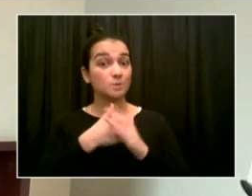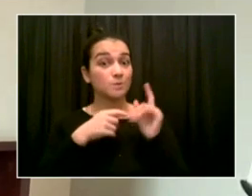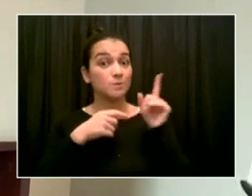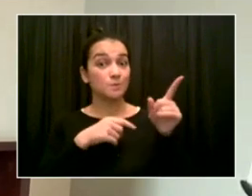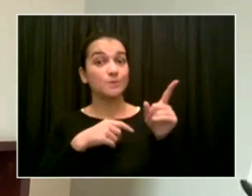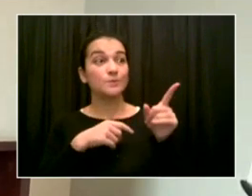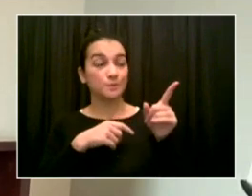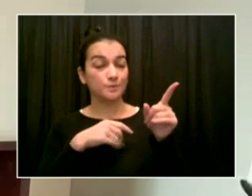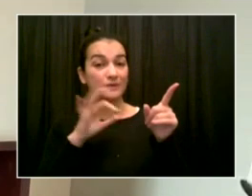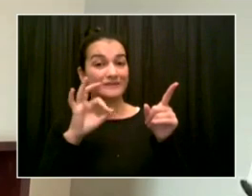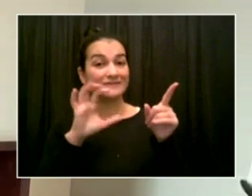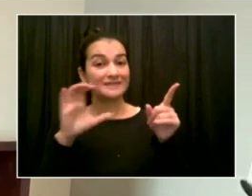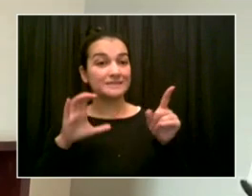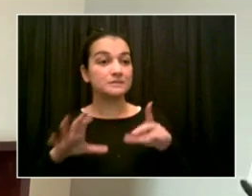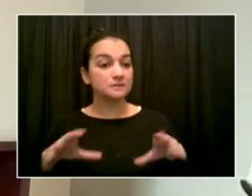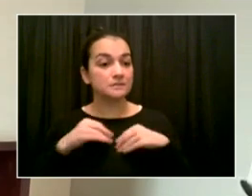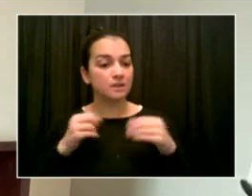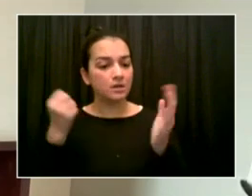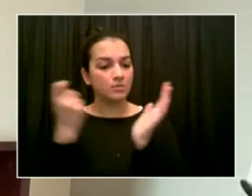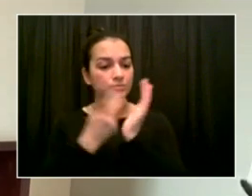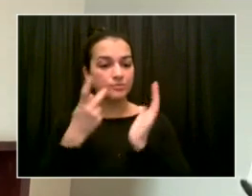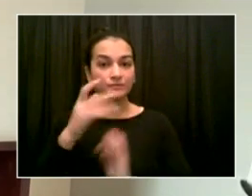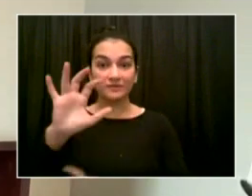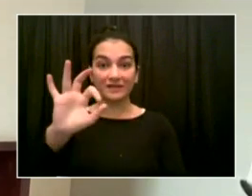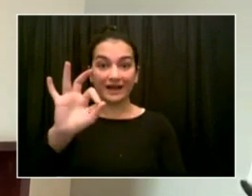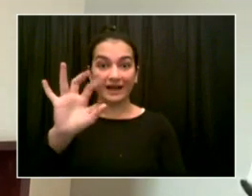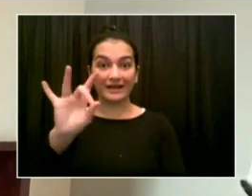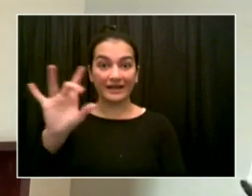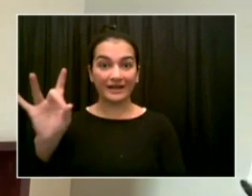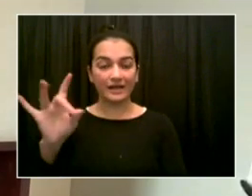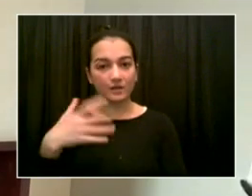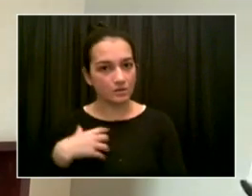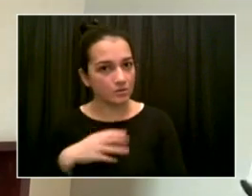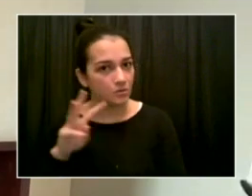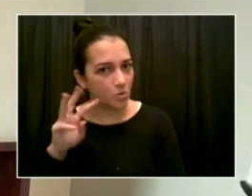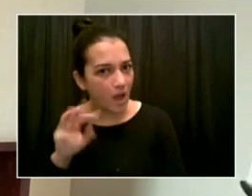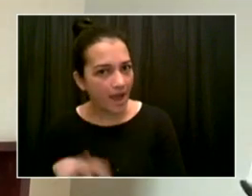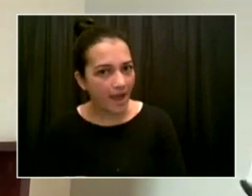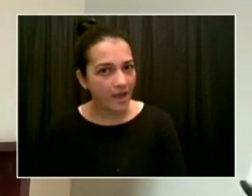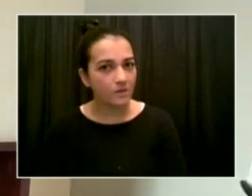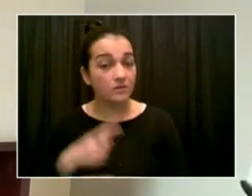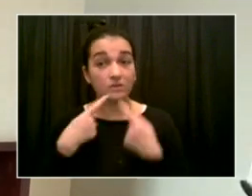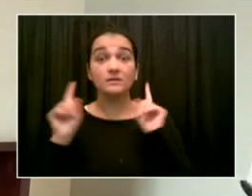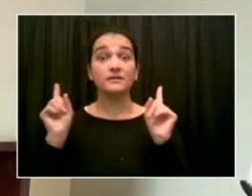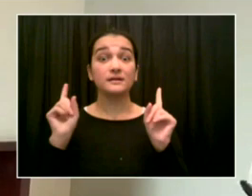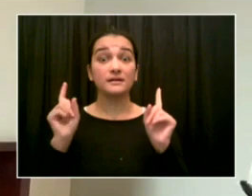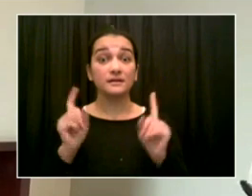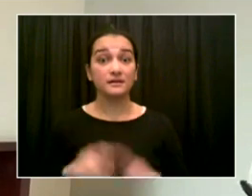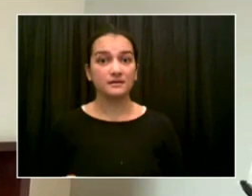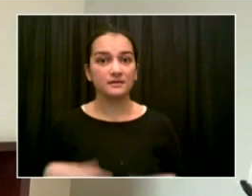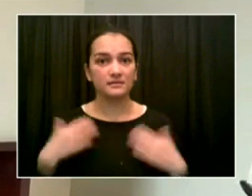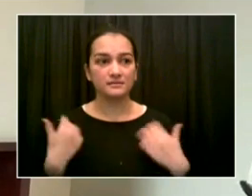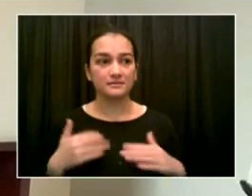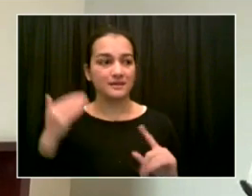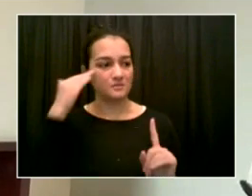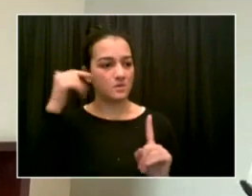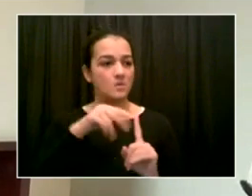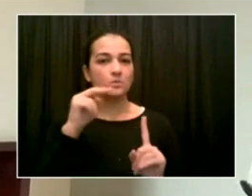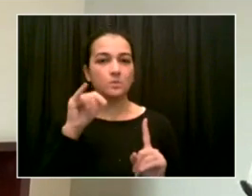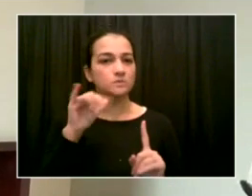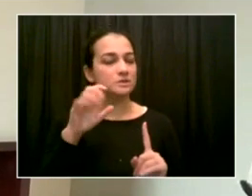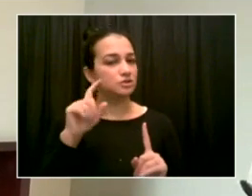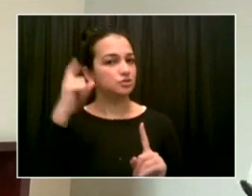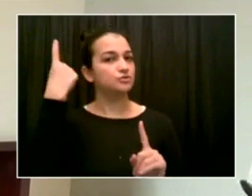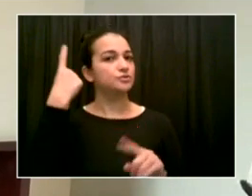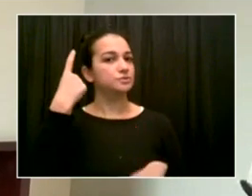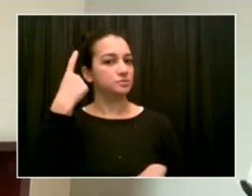NYC Well and the ways in which you are leading the nation. There's a lot to be proud of. And while I'm located in Washington, D.C.,